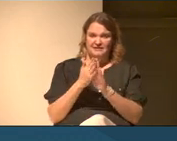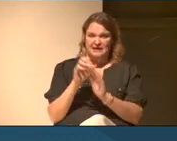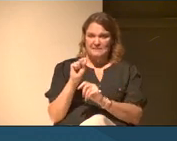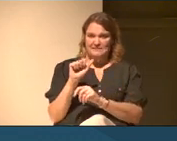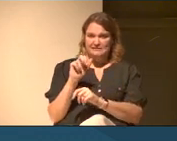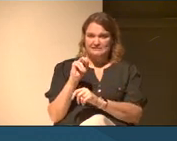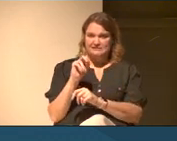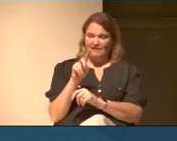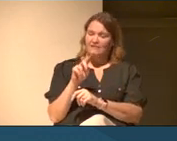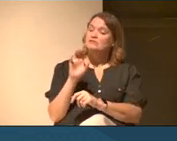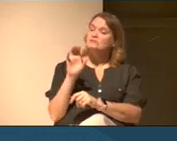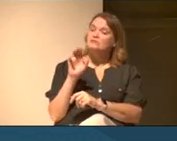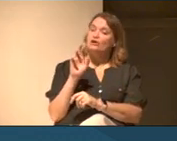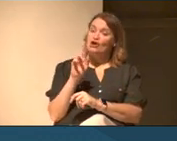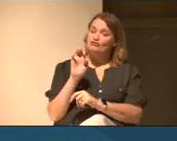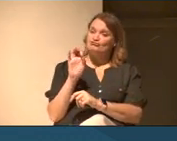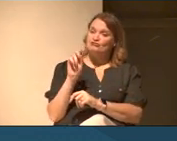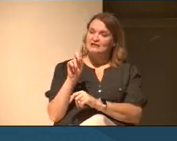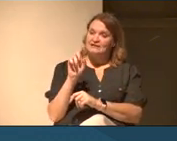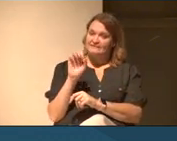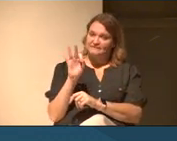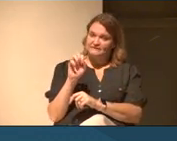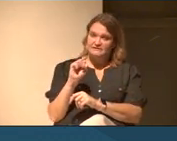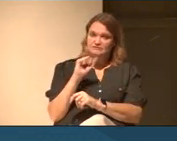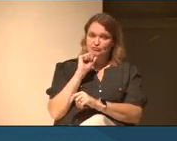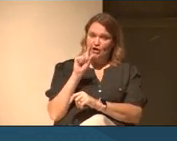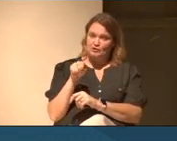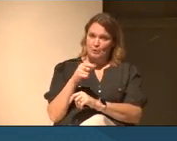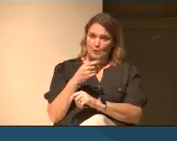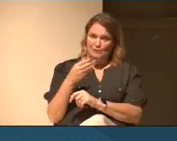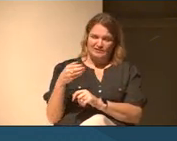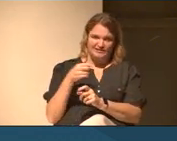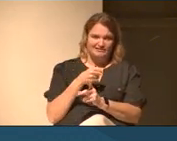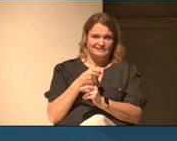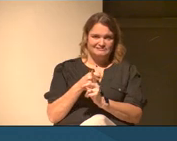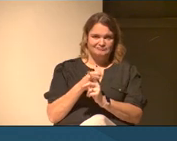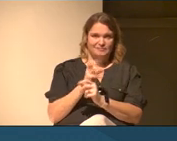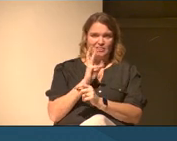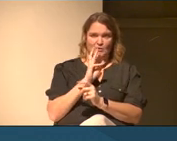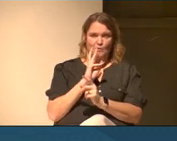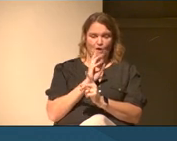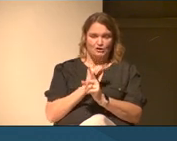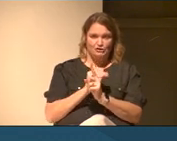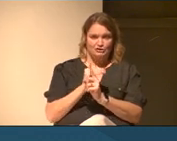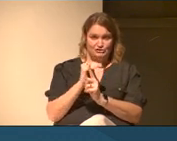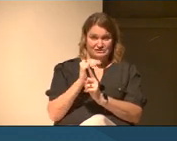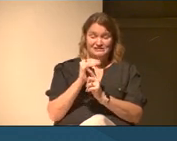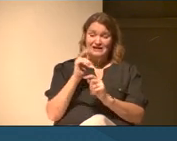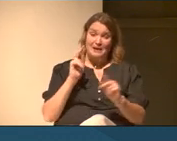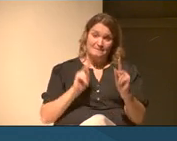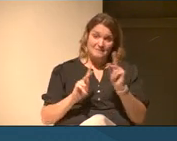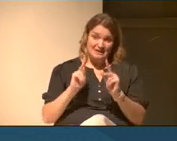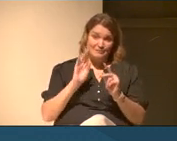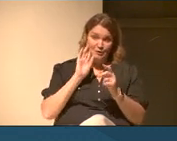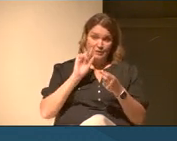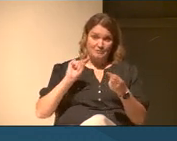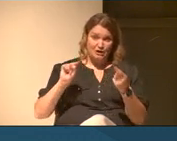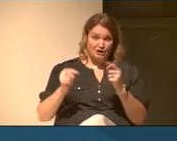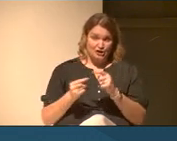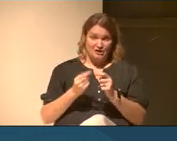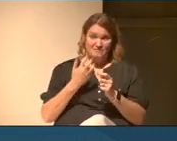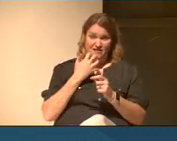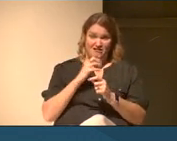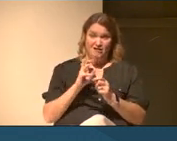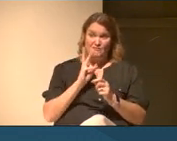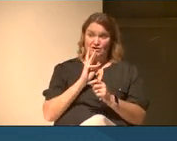the only thing that are hurt by the fact when the water gets so hot, but people are also being hurt by this hot water. And